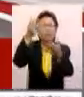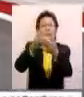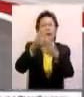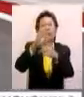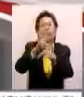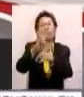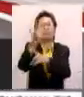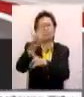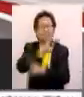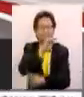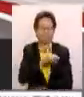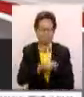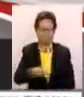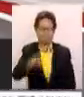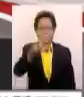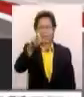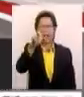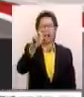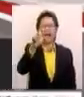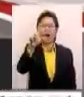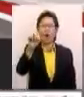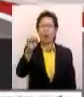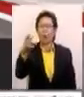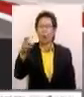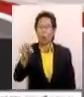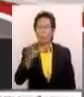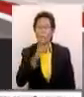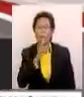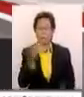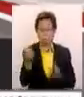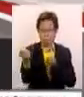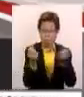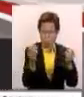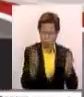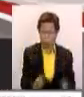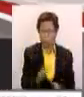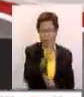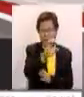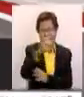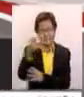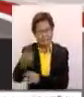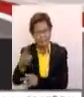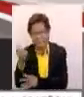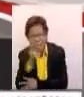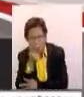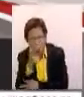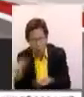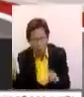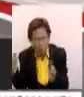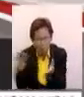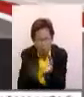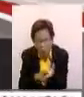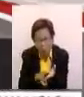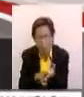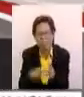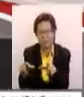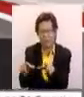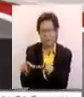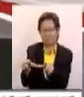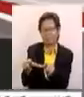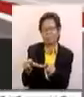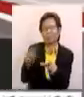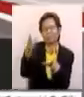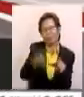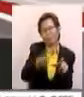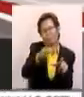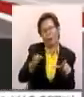depan. Menteri Pengangkutan Anthony Lok Siu Fok berkata mana-mana pemandu e-hailing yang enggan berbuat demikian, lesen mereka akan ditarik